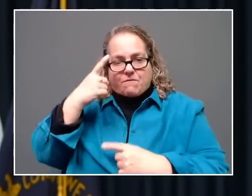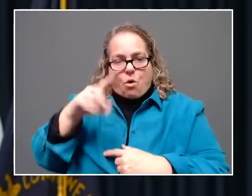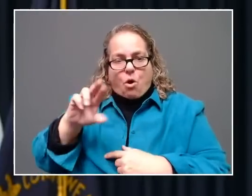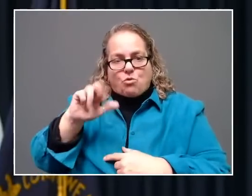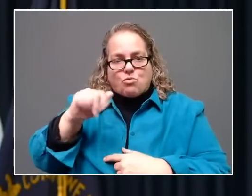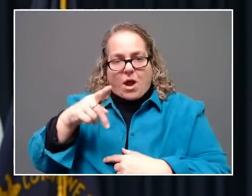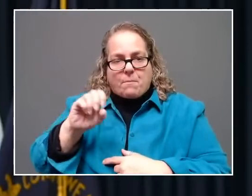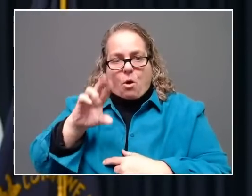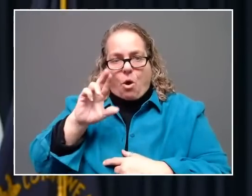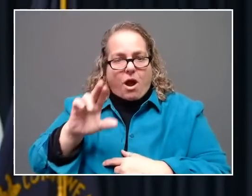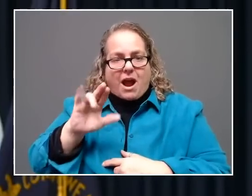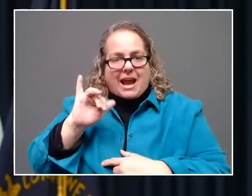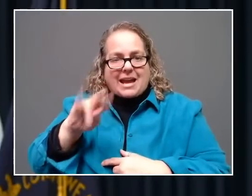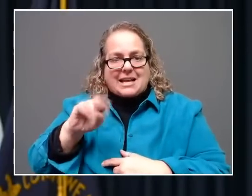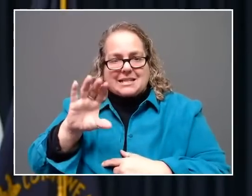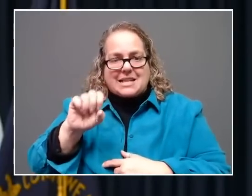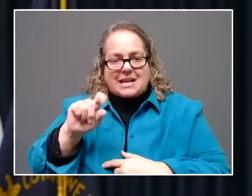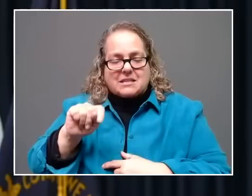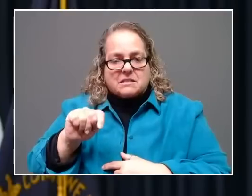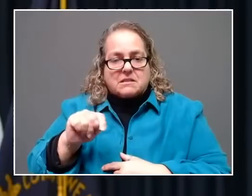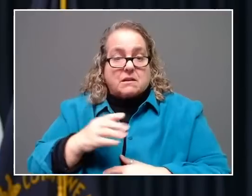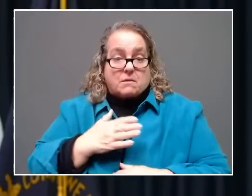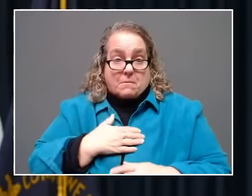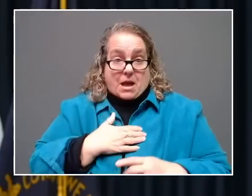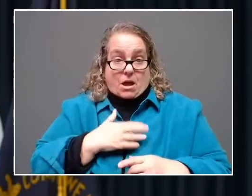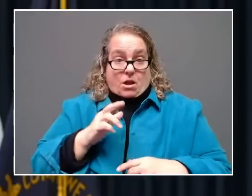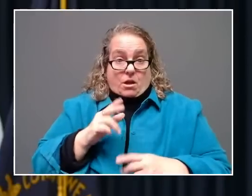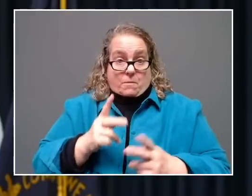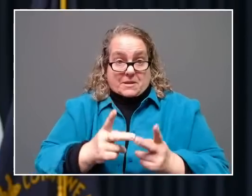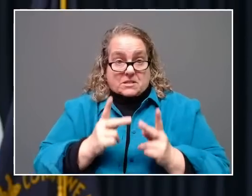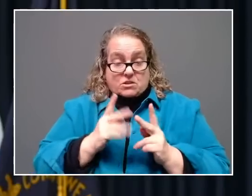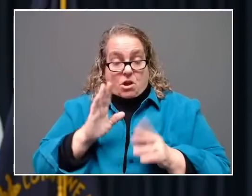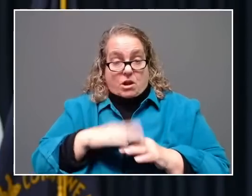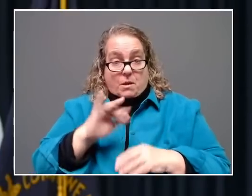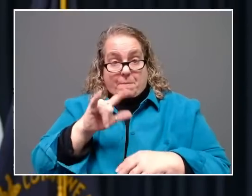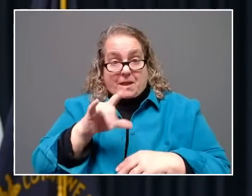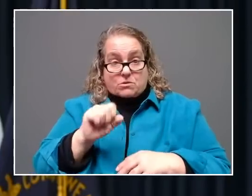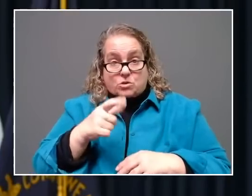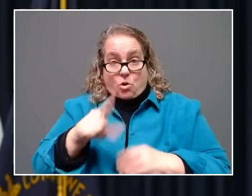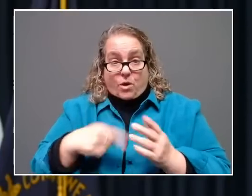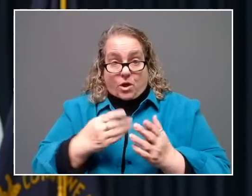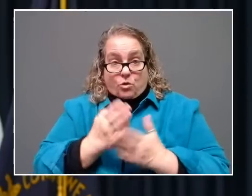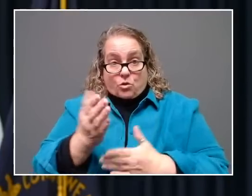Now, my position on the bills going through right now is